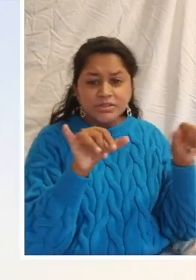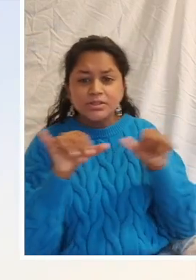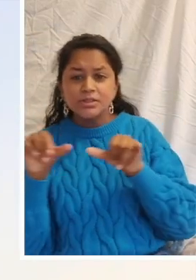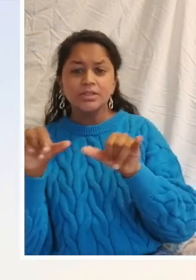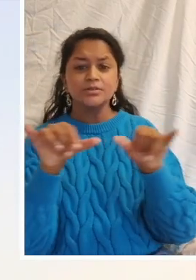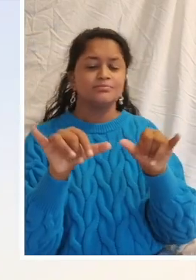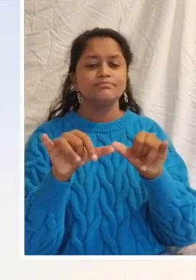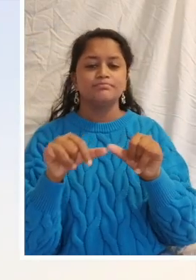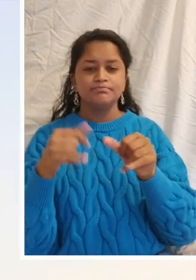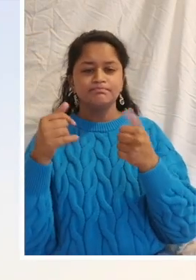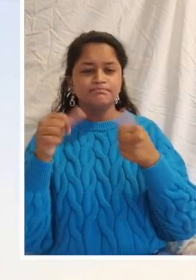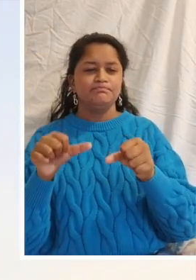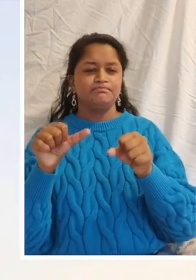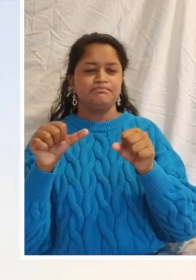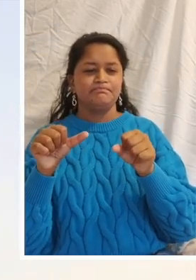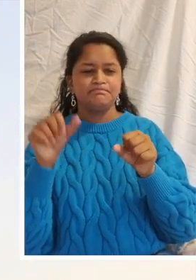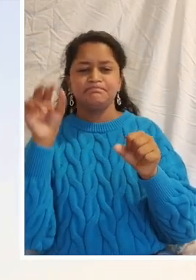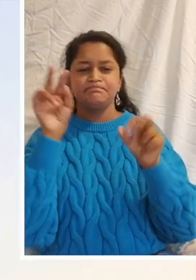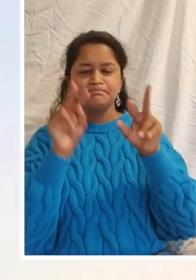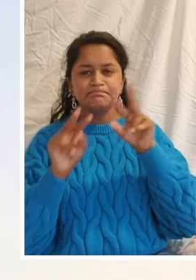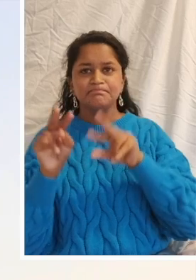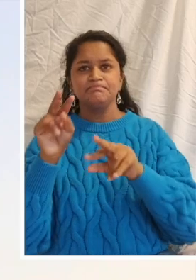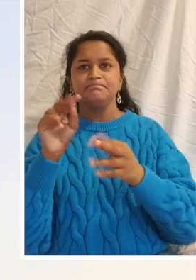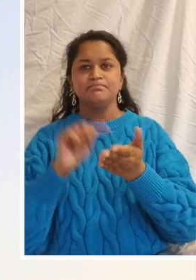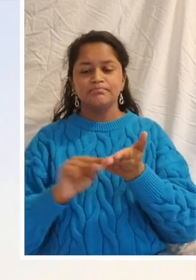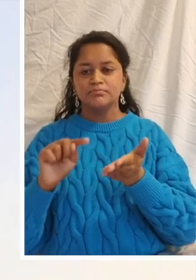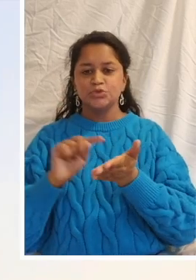or staying the same. And also, the